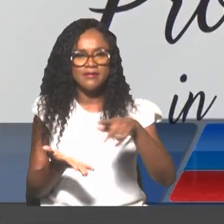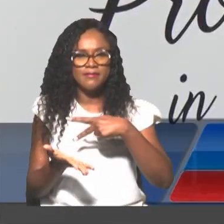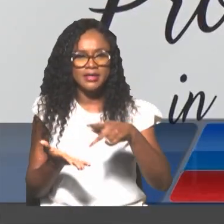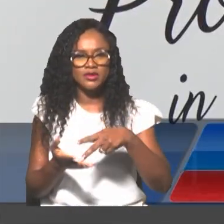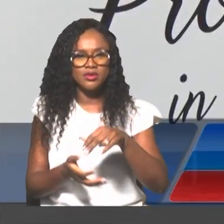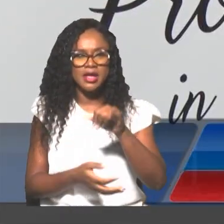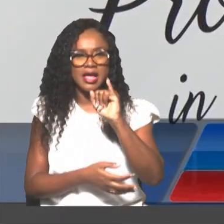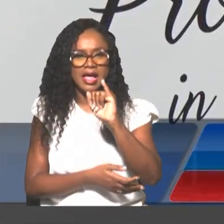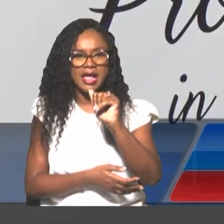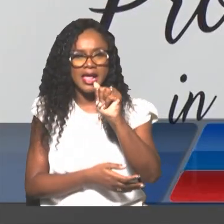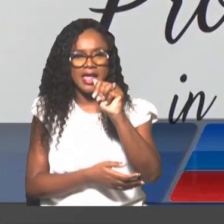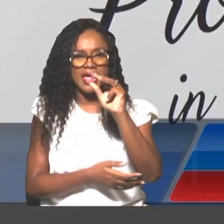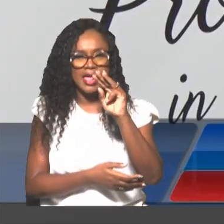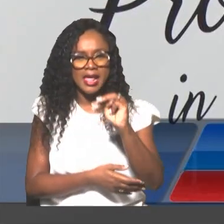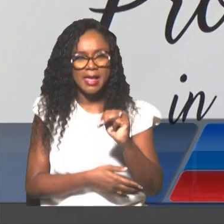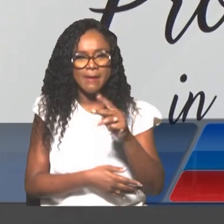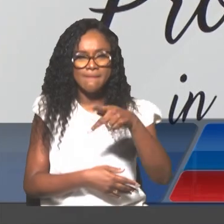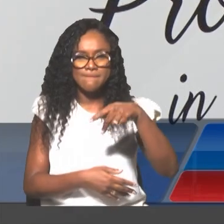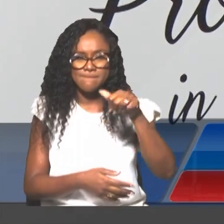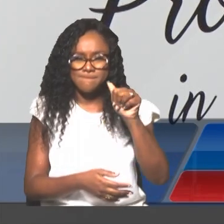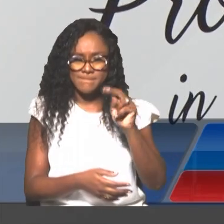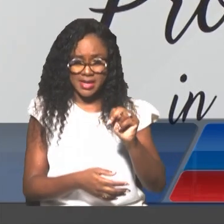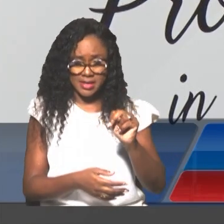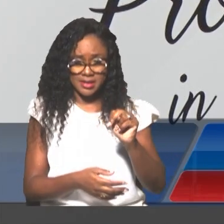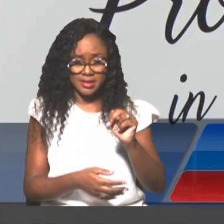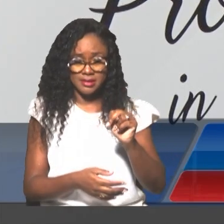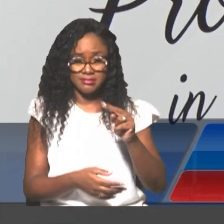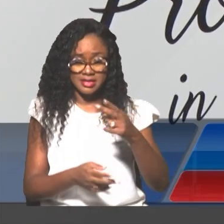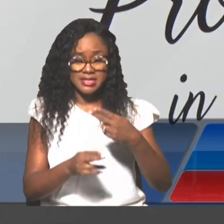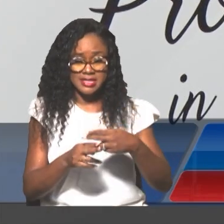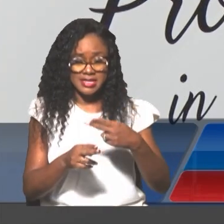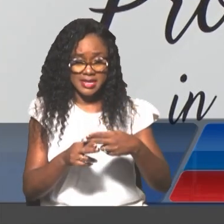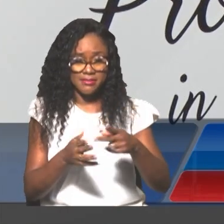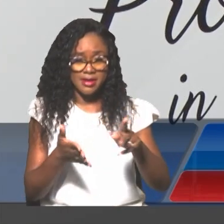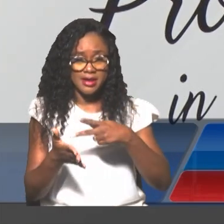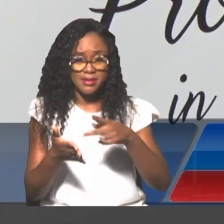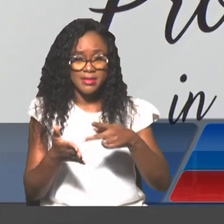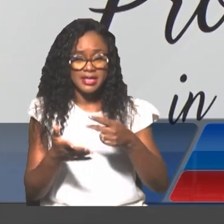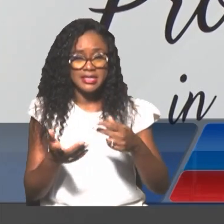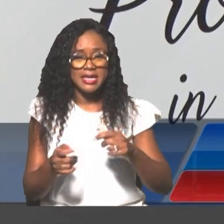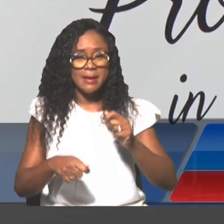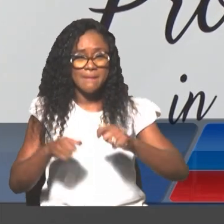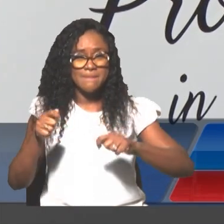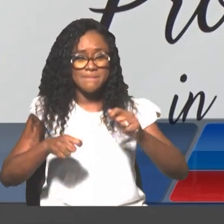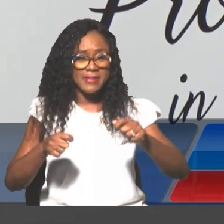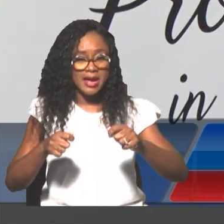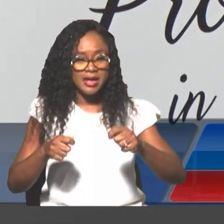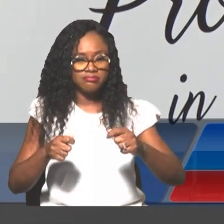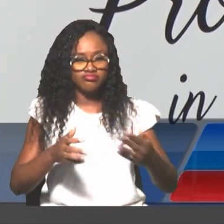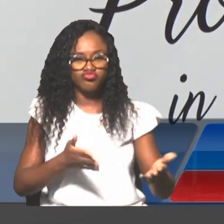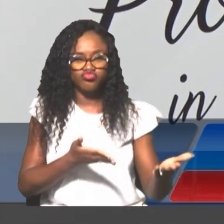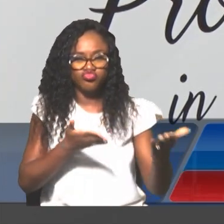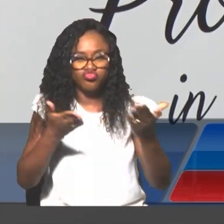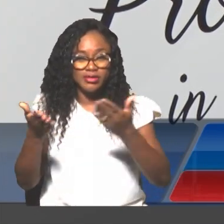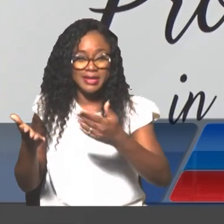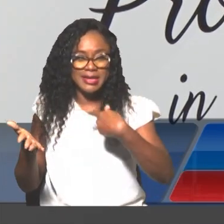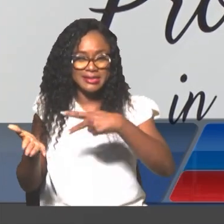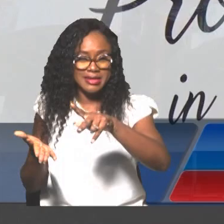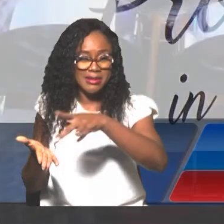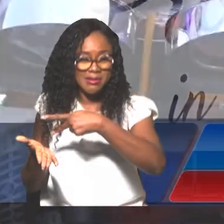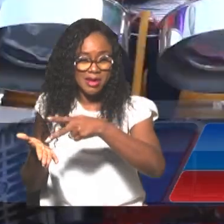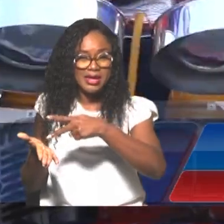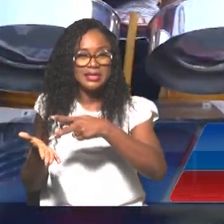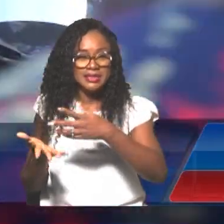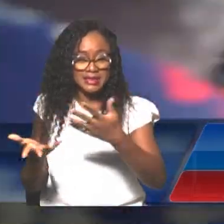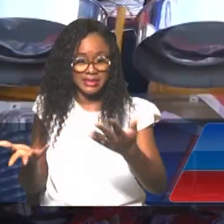Iron Park, which is produced by Wow Events. And it is one of the premier spaces where Pan has been reintroduced to the fetting scene because it's been